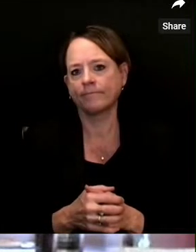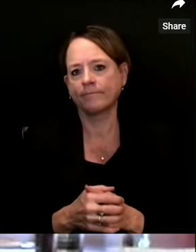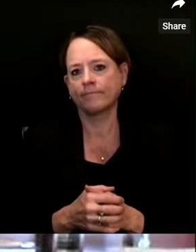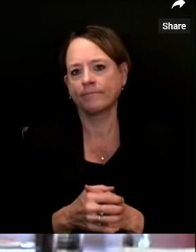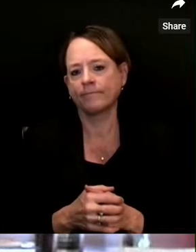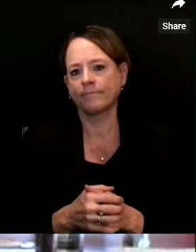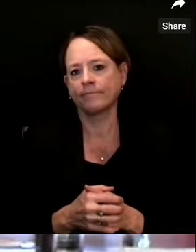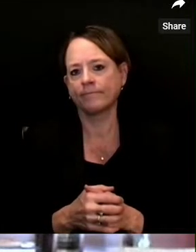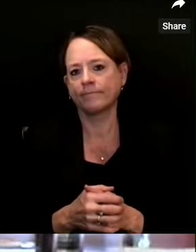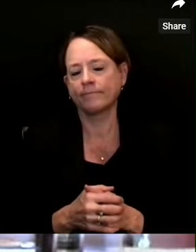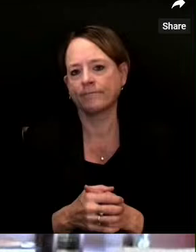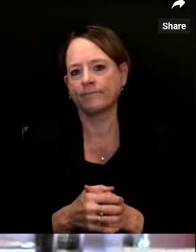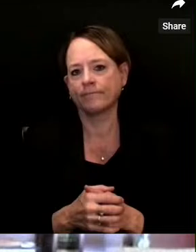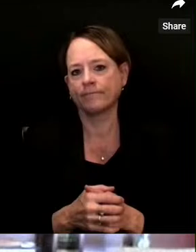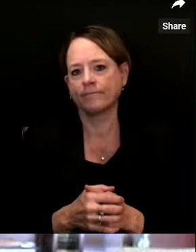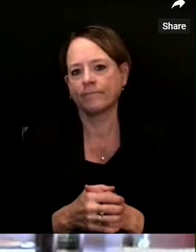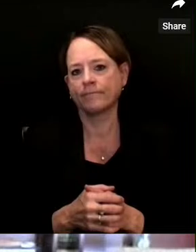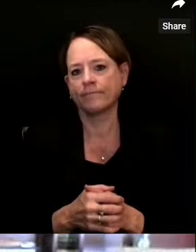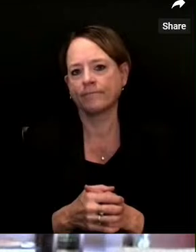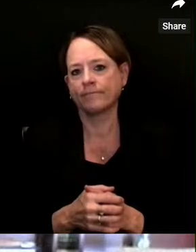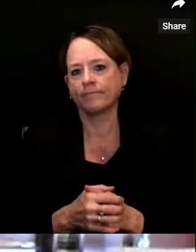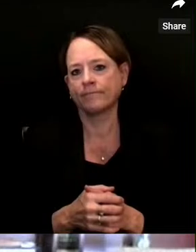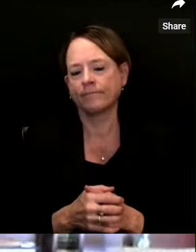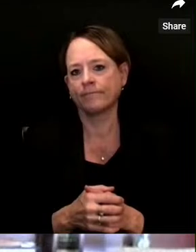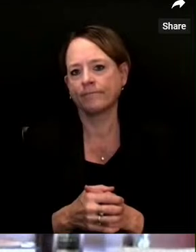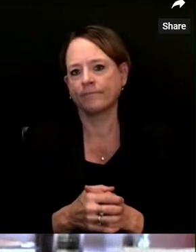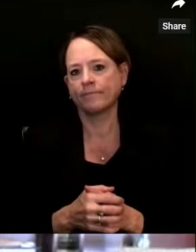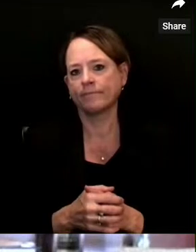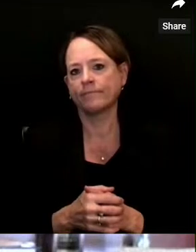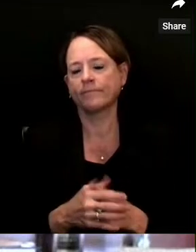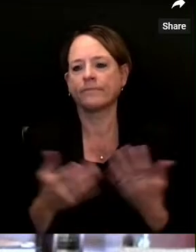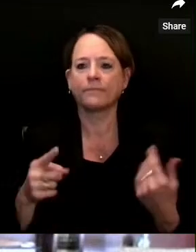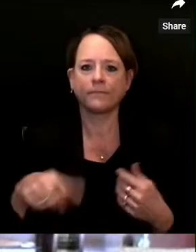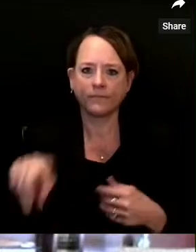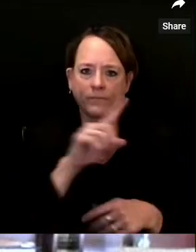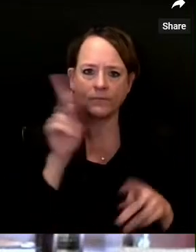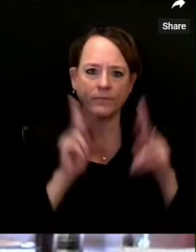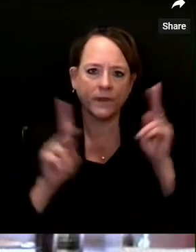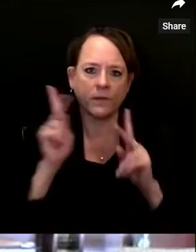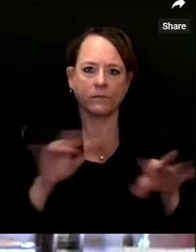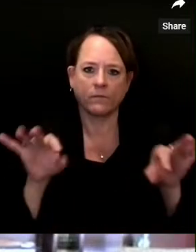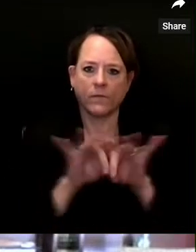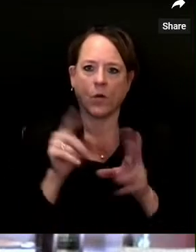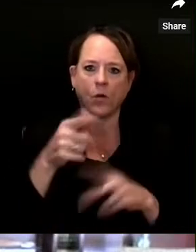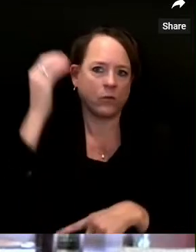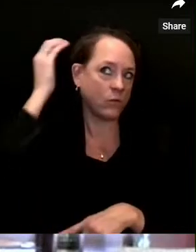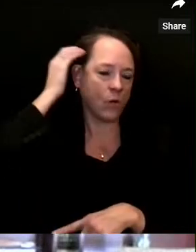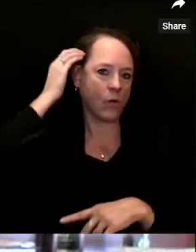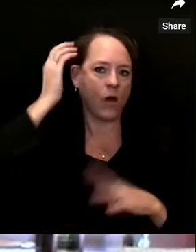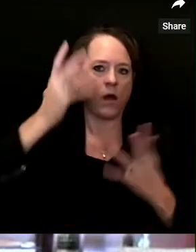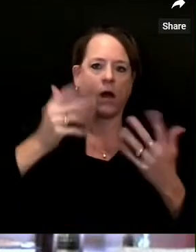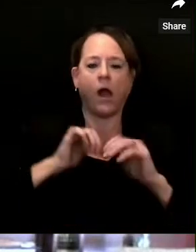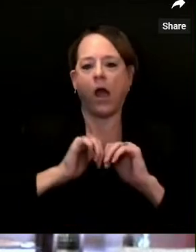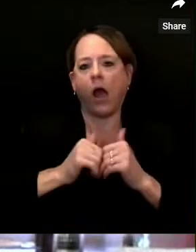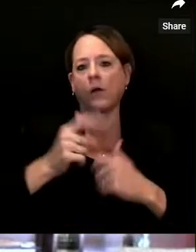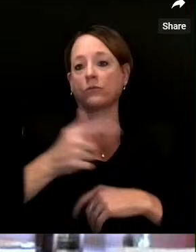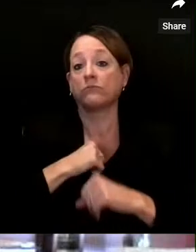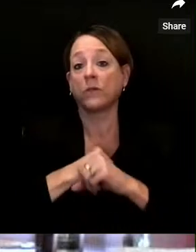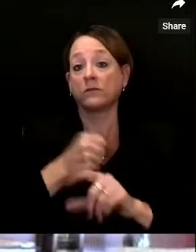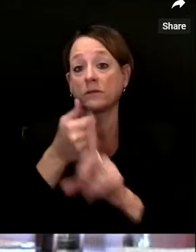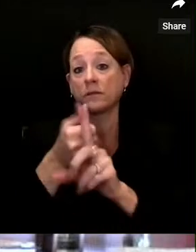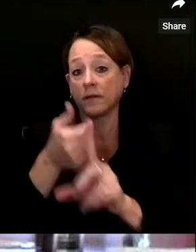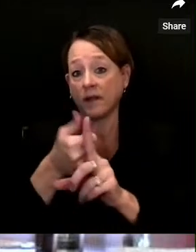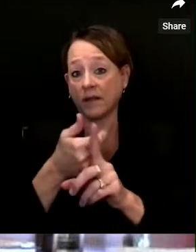COVID-19 and keep the next person who attends the next gathering safe. And that's all the strategies that you've been hearing